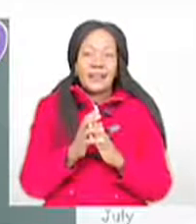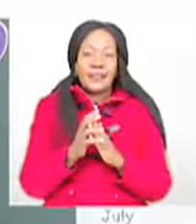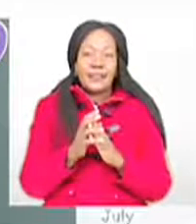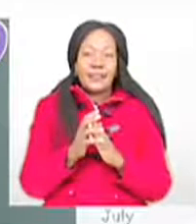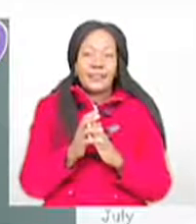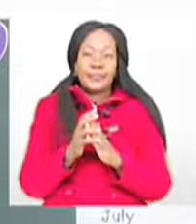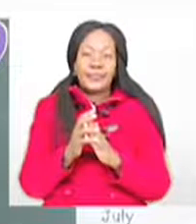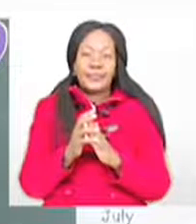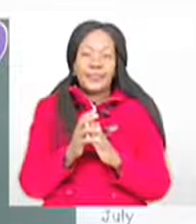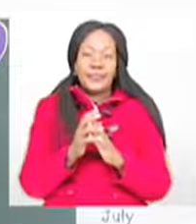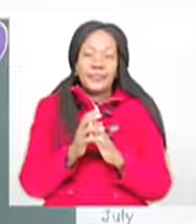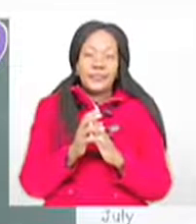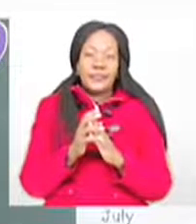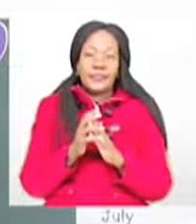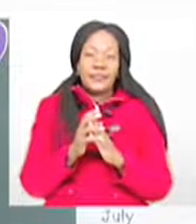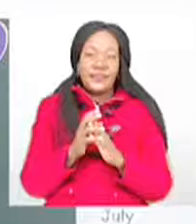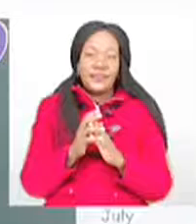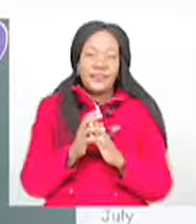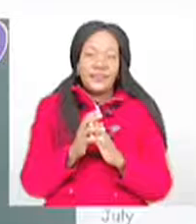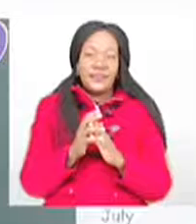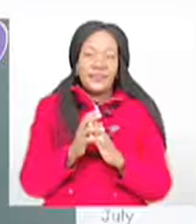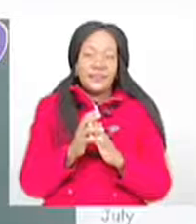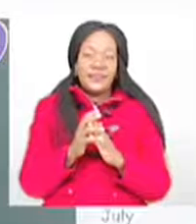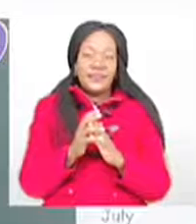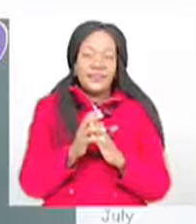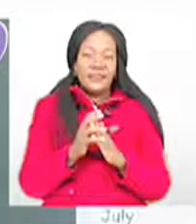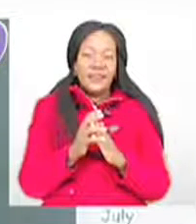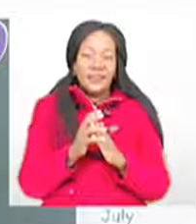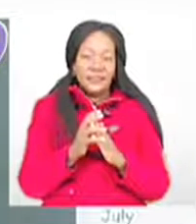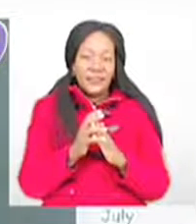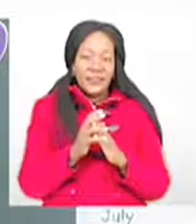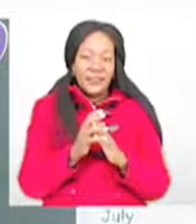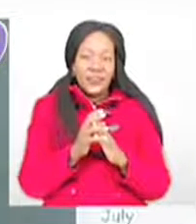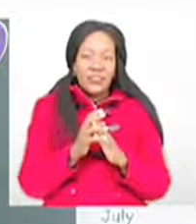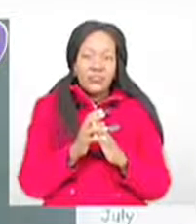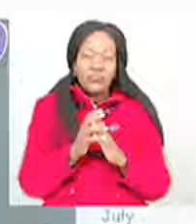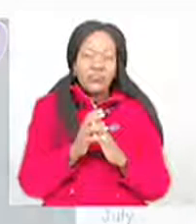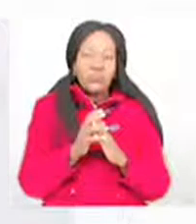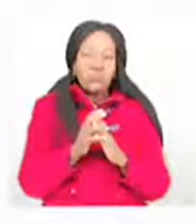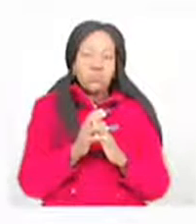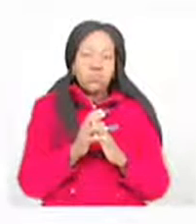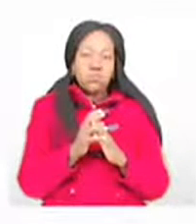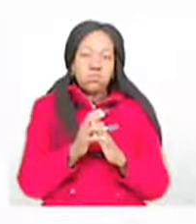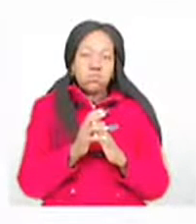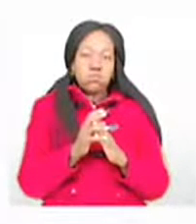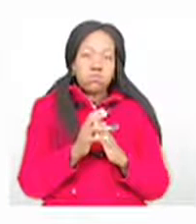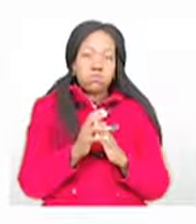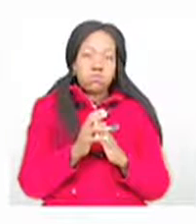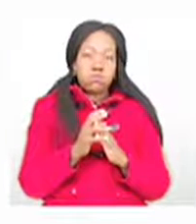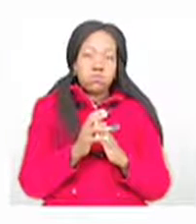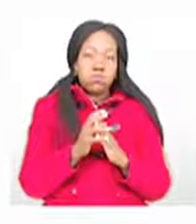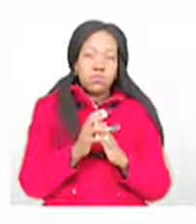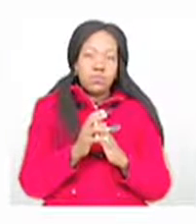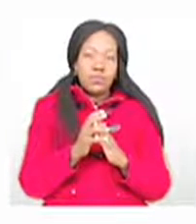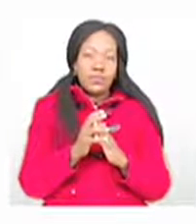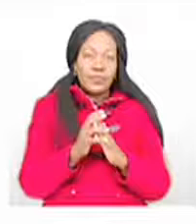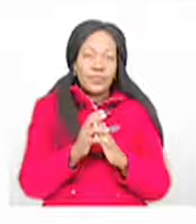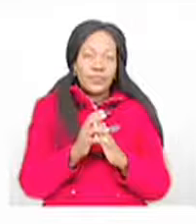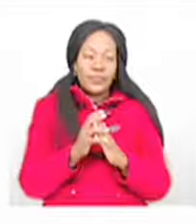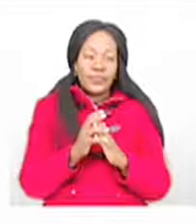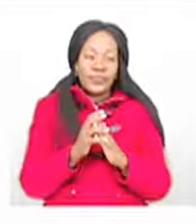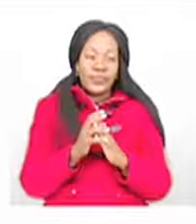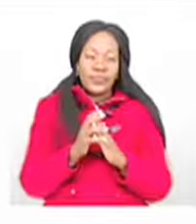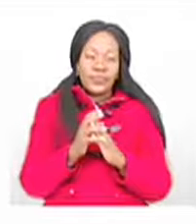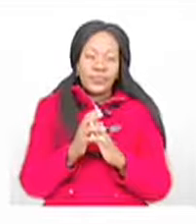grass, the leaves of the trees are also green. Let's look at page 22 of